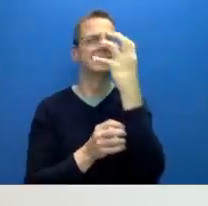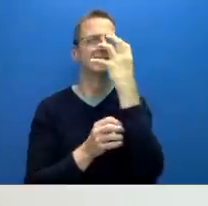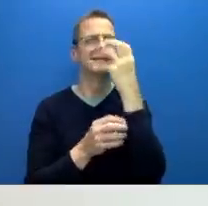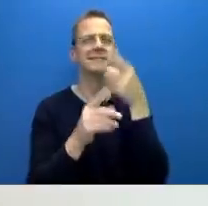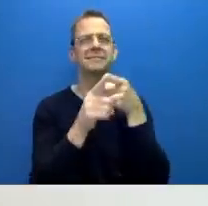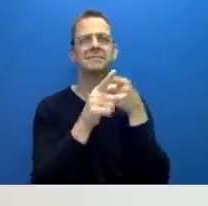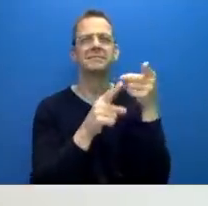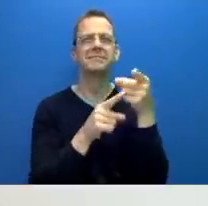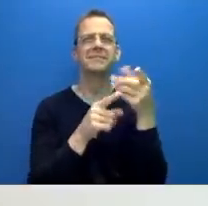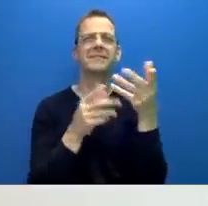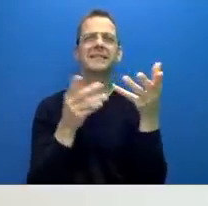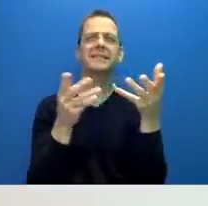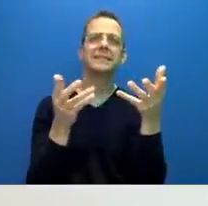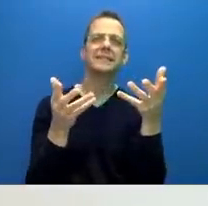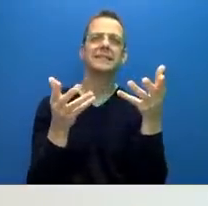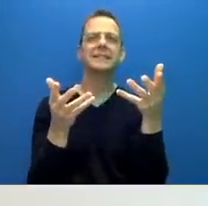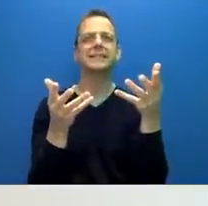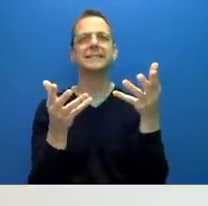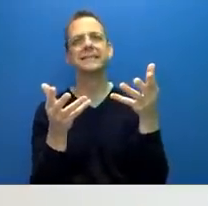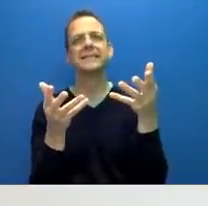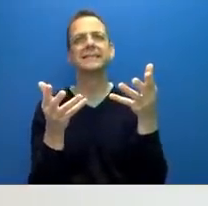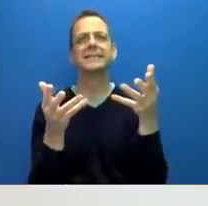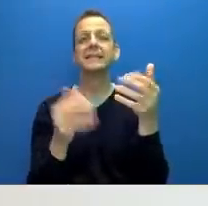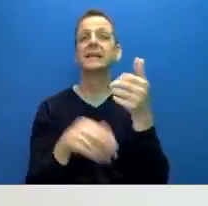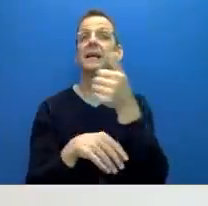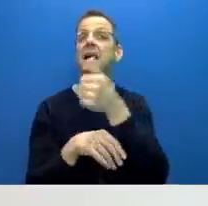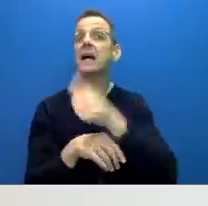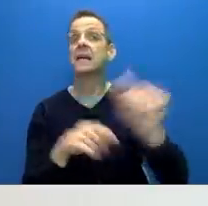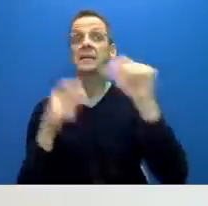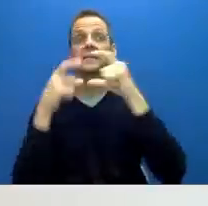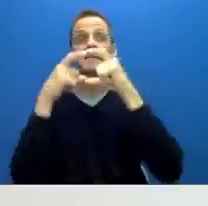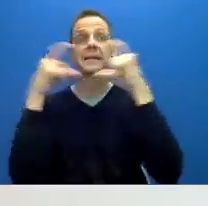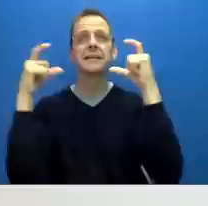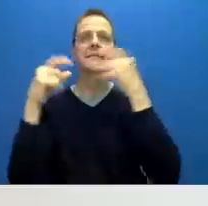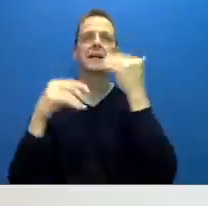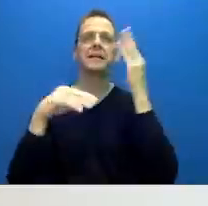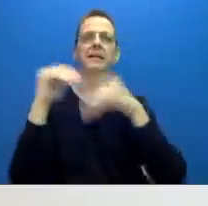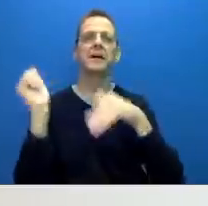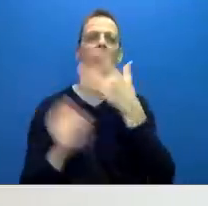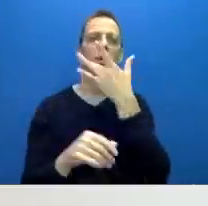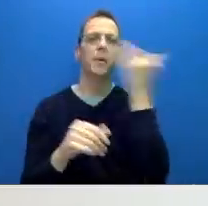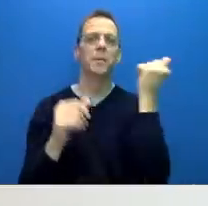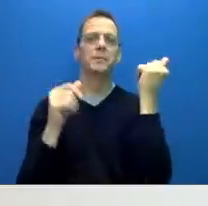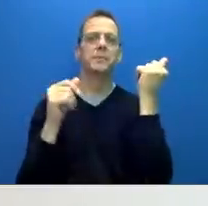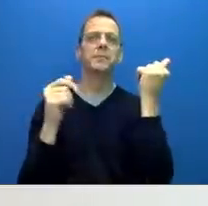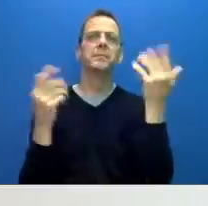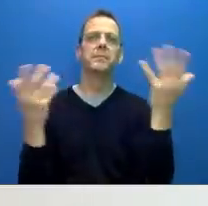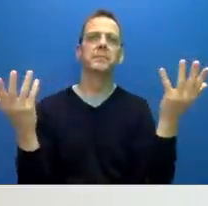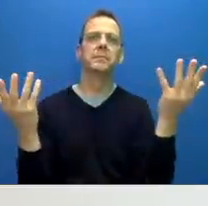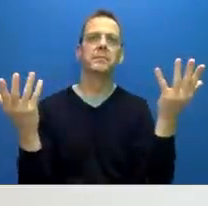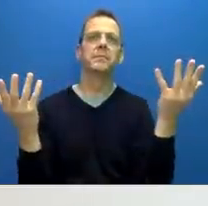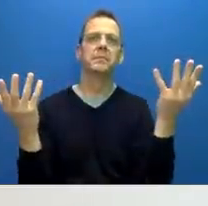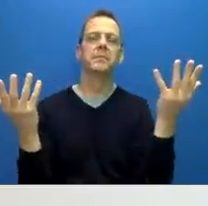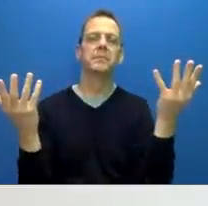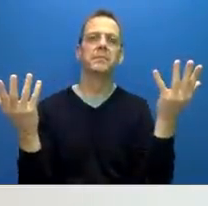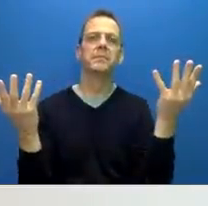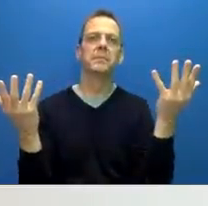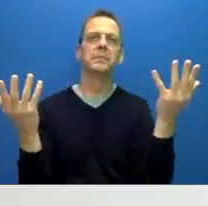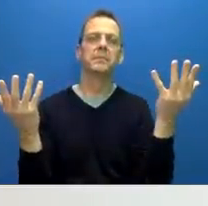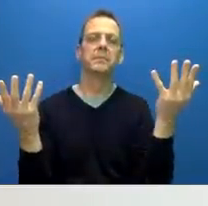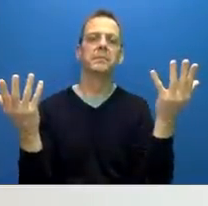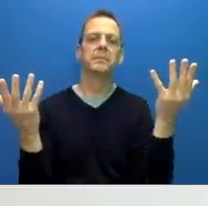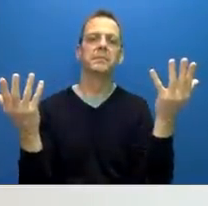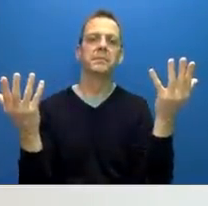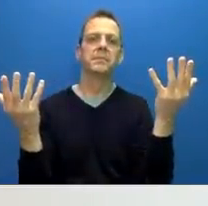recommend masking. Unfortunately, some of the better quality masks are more expensive. And so I realize when I'm giving